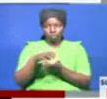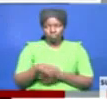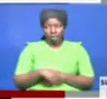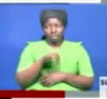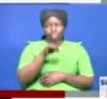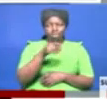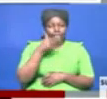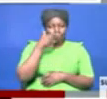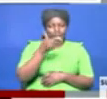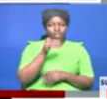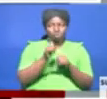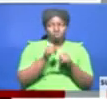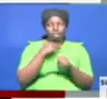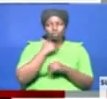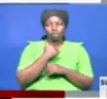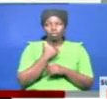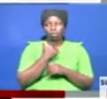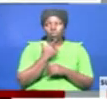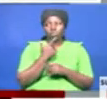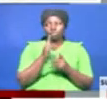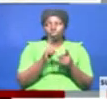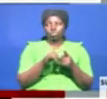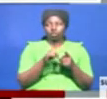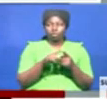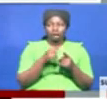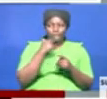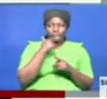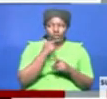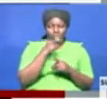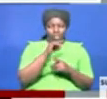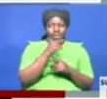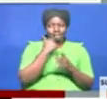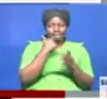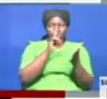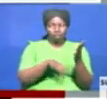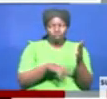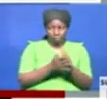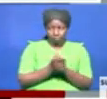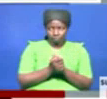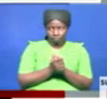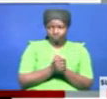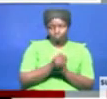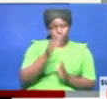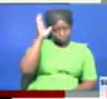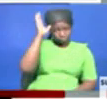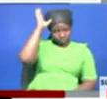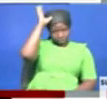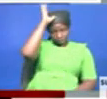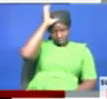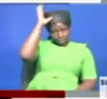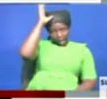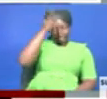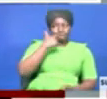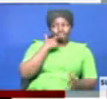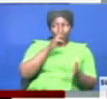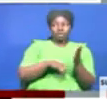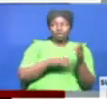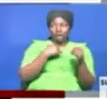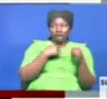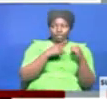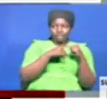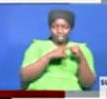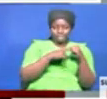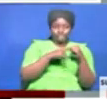want to paraphrase it or even quote unquote. They said, actually, Wafula Chebukati indicated that there's 6